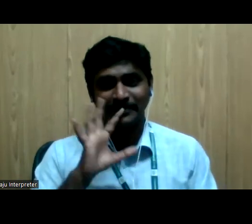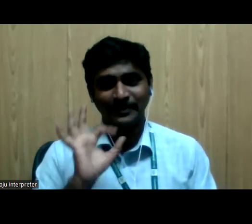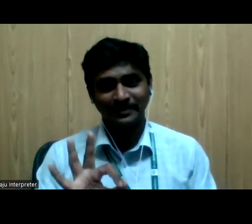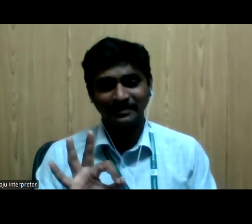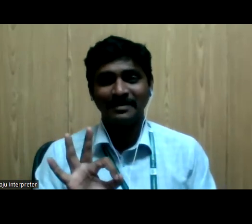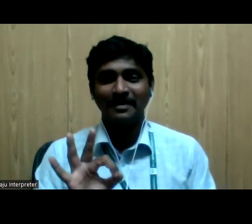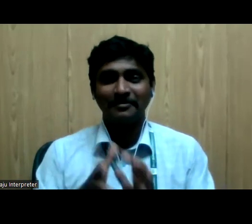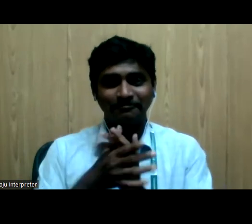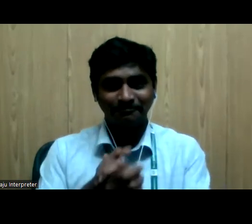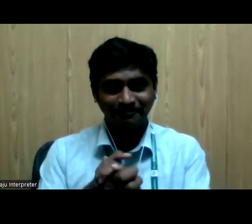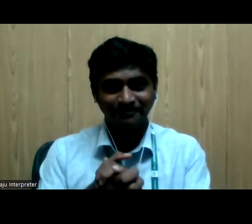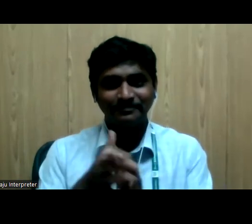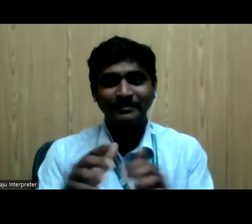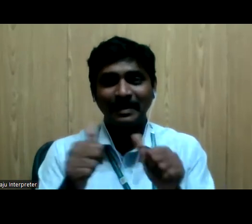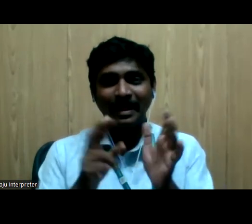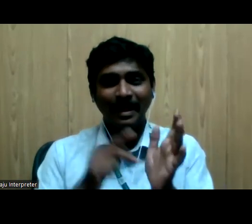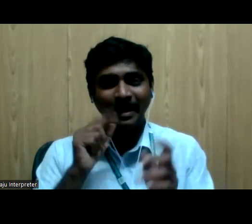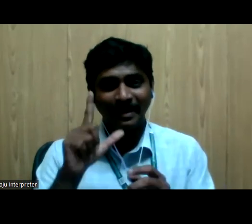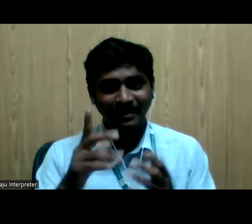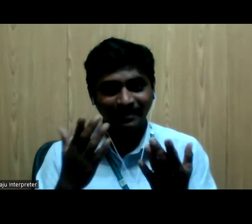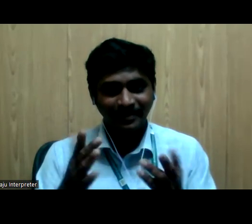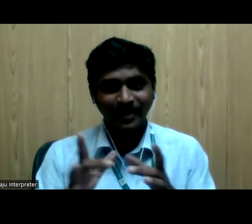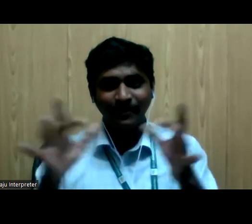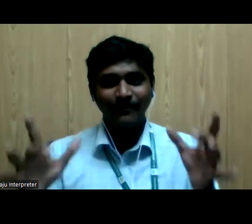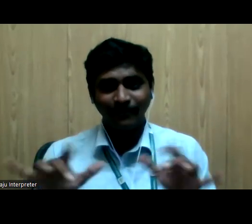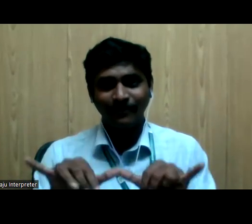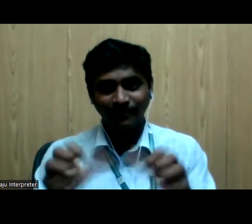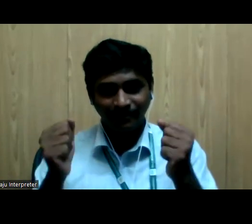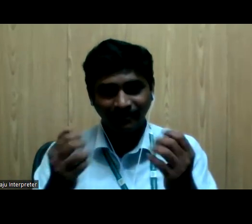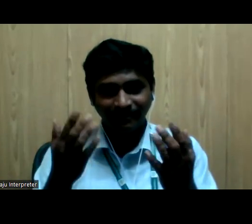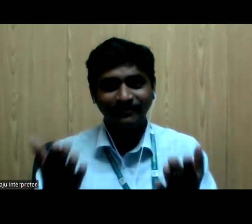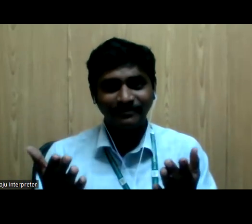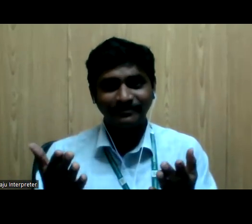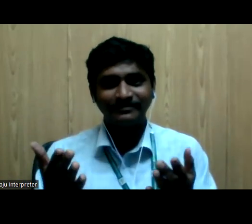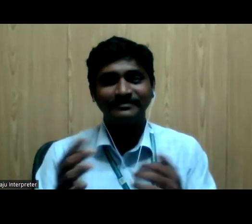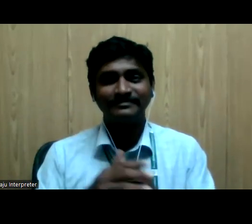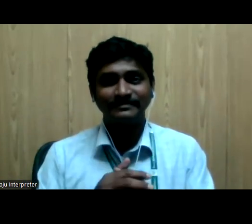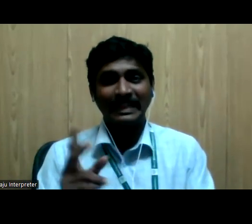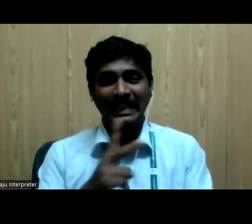to our panelists, Mr. Anil Patil, founder and executive director of